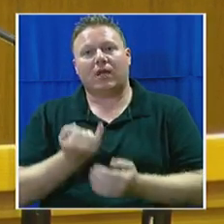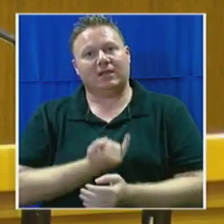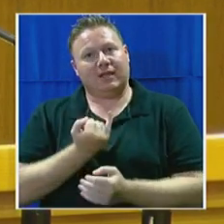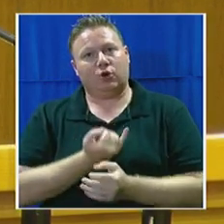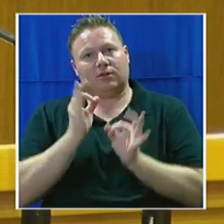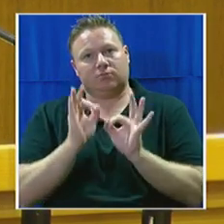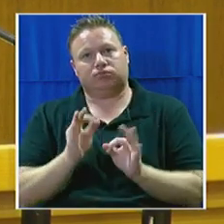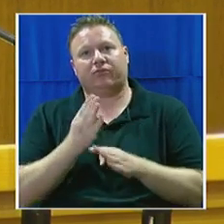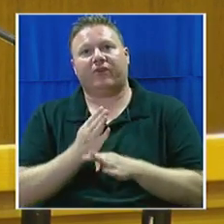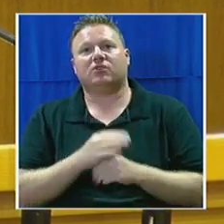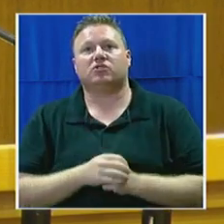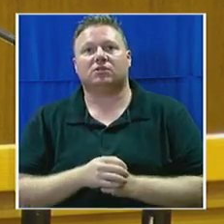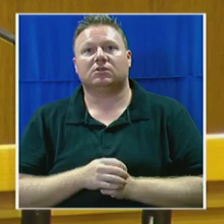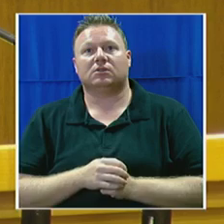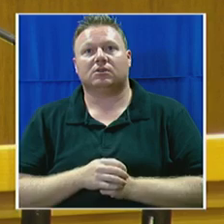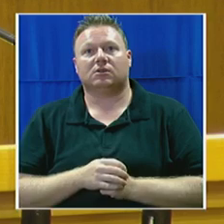the functioning of government.